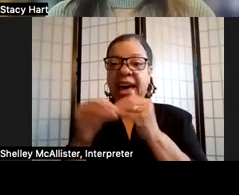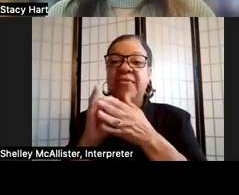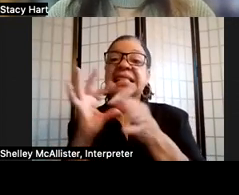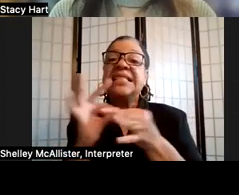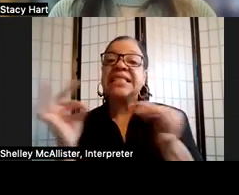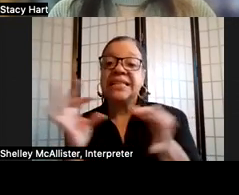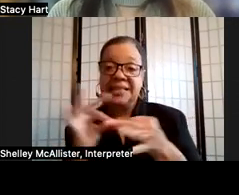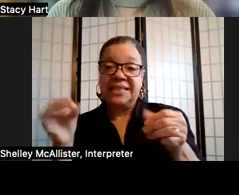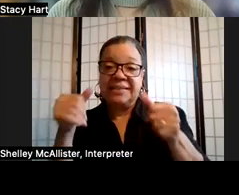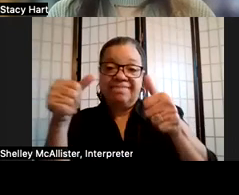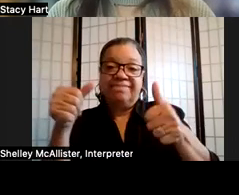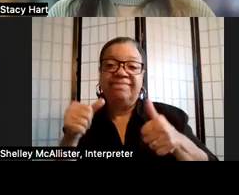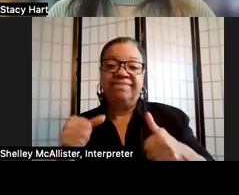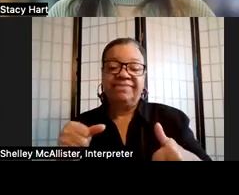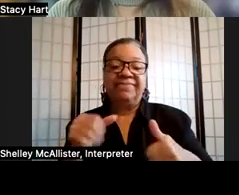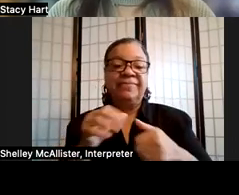Next slide. So